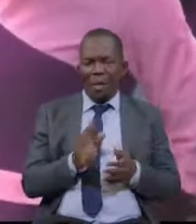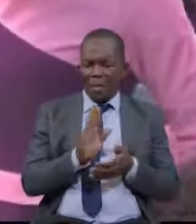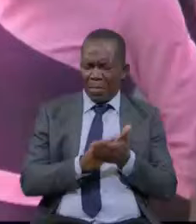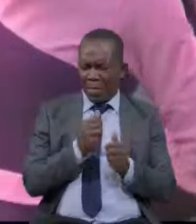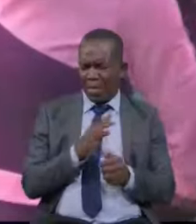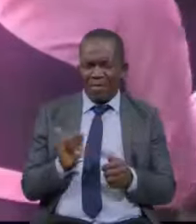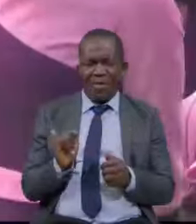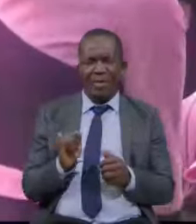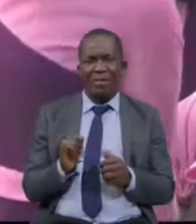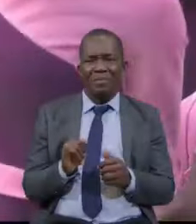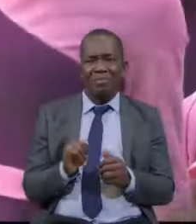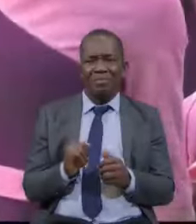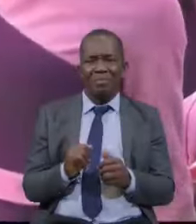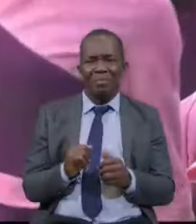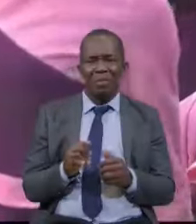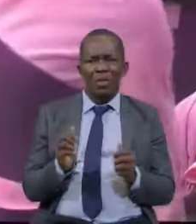explicitly,